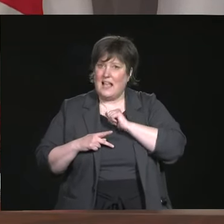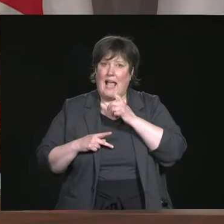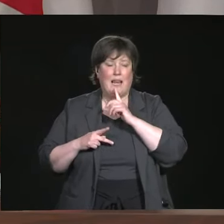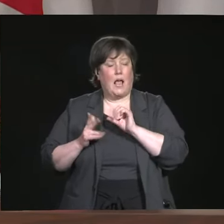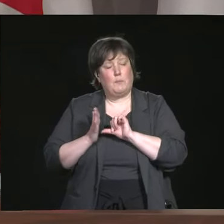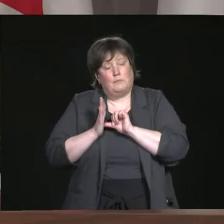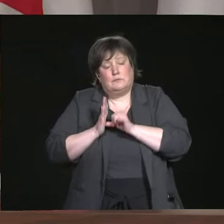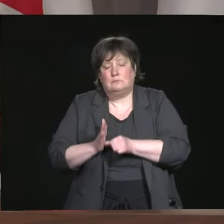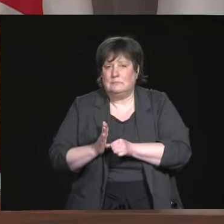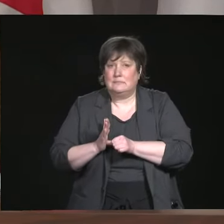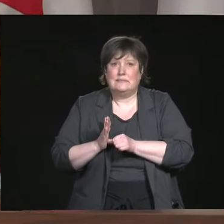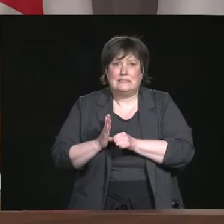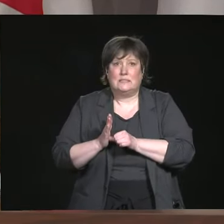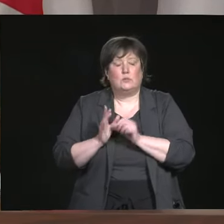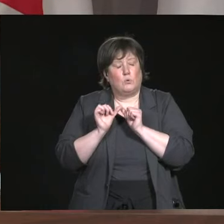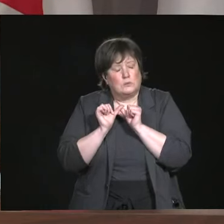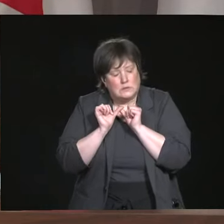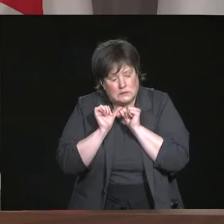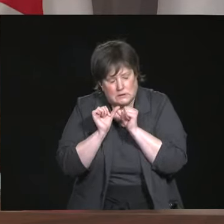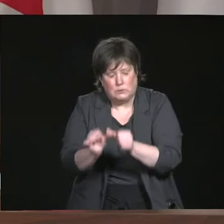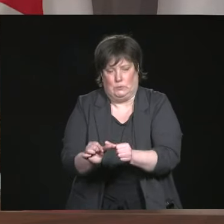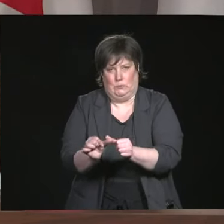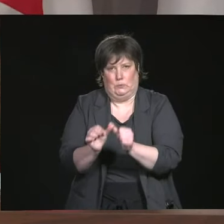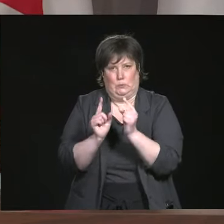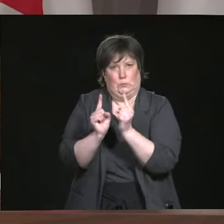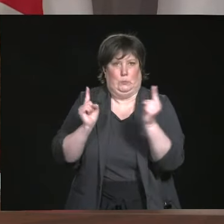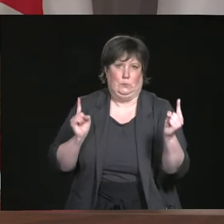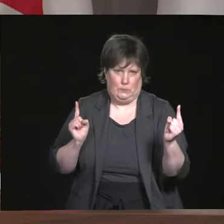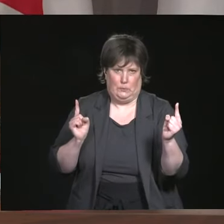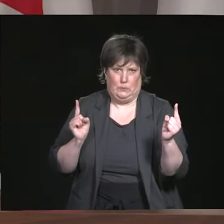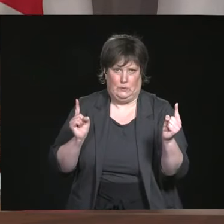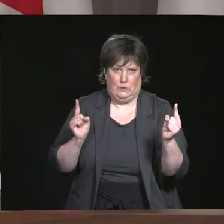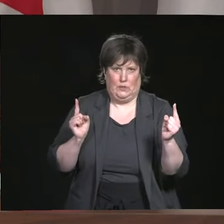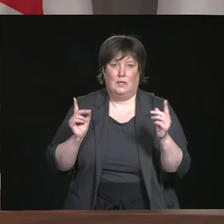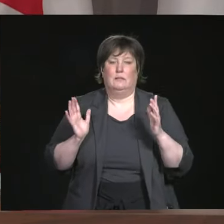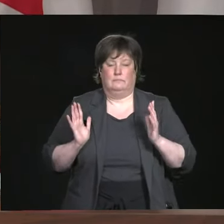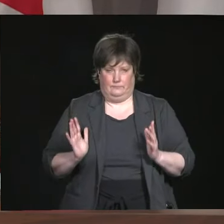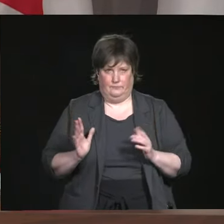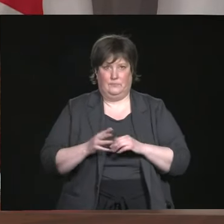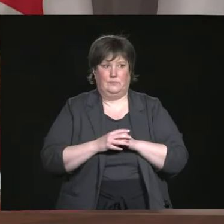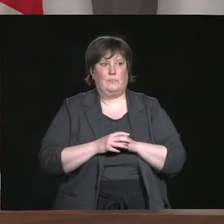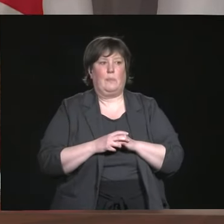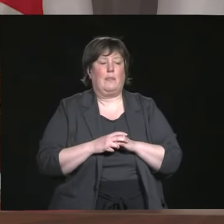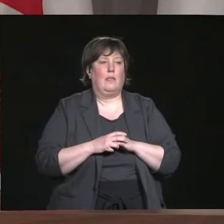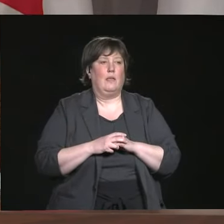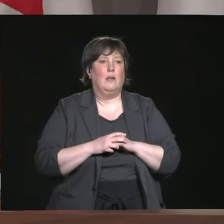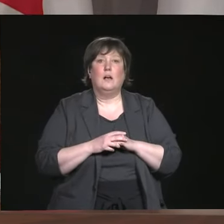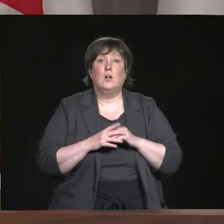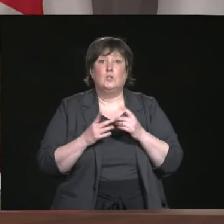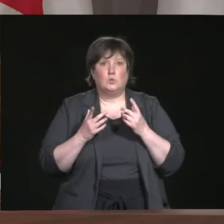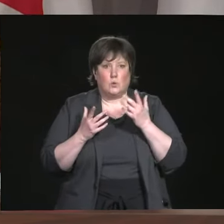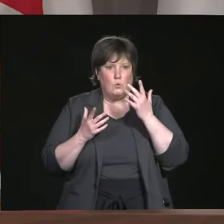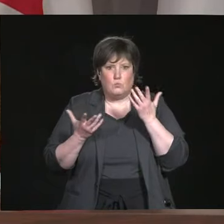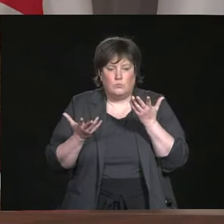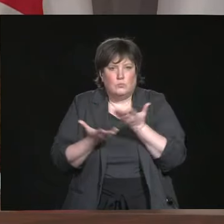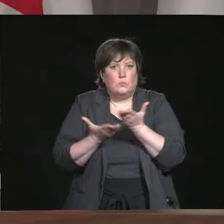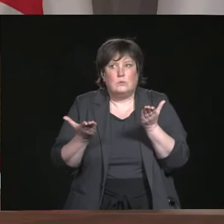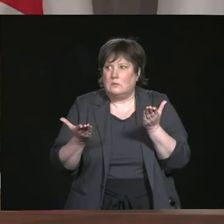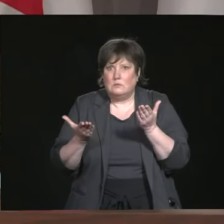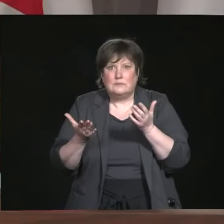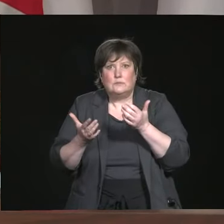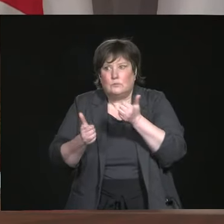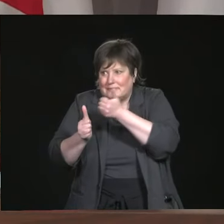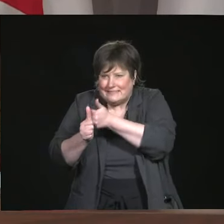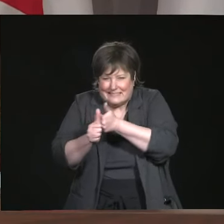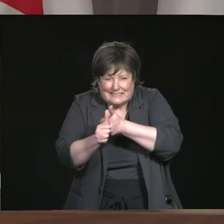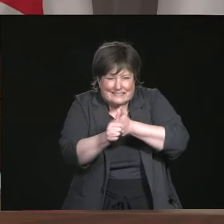do that. So I think the first answer to the question is, let's do everything we can, and each one of us has real power